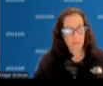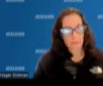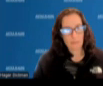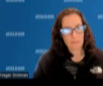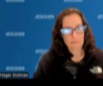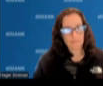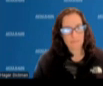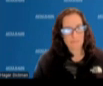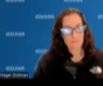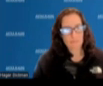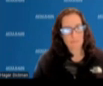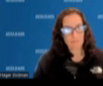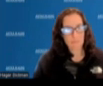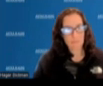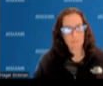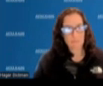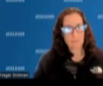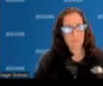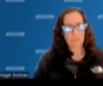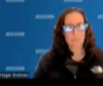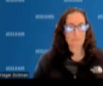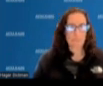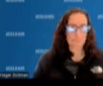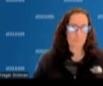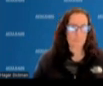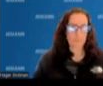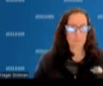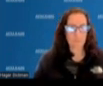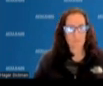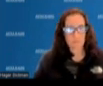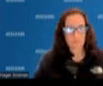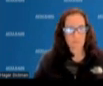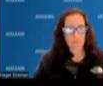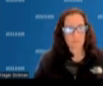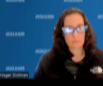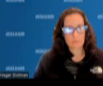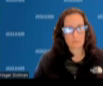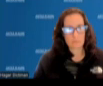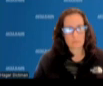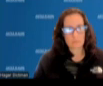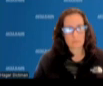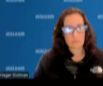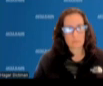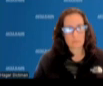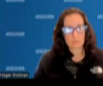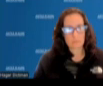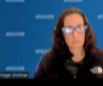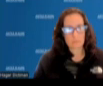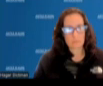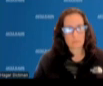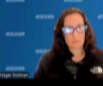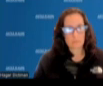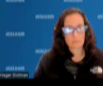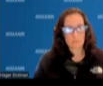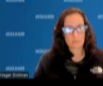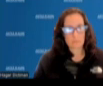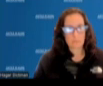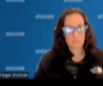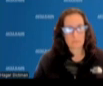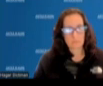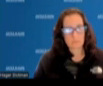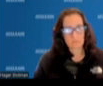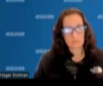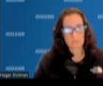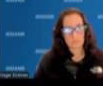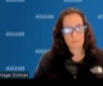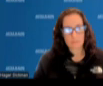50% reimbursement anymore. This would shift more costs to the state. California would be paying more